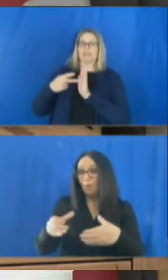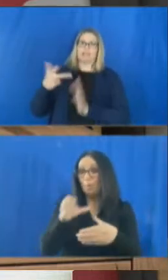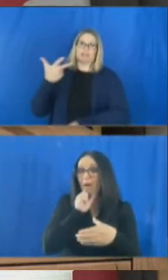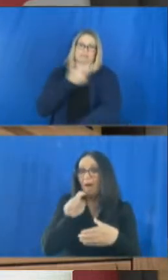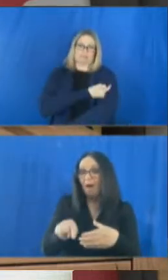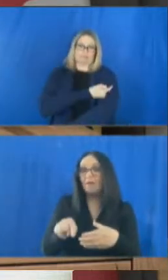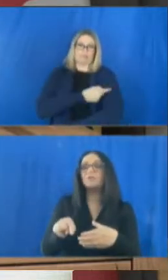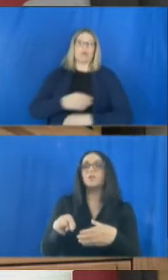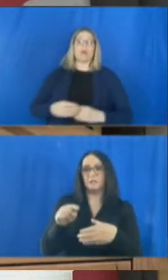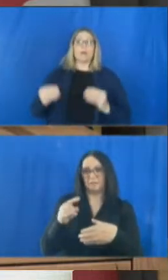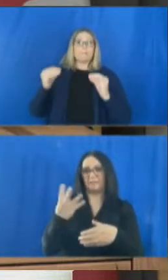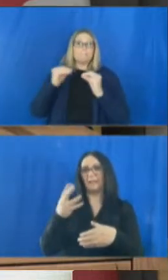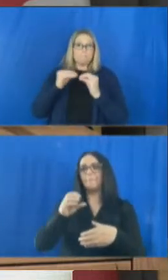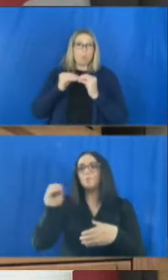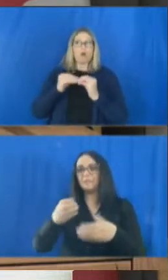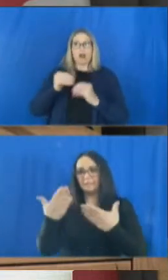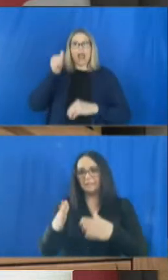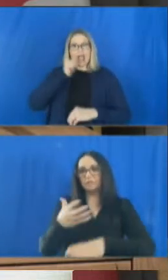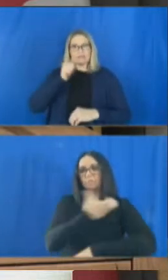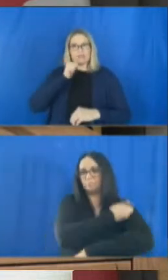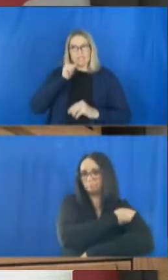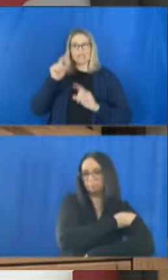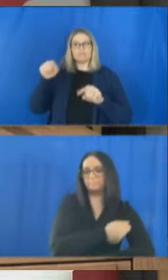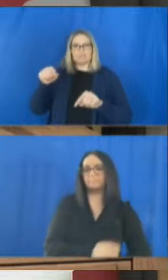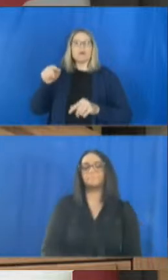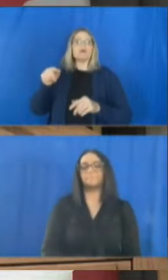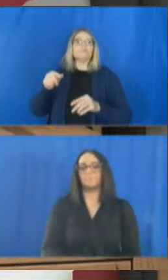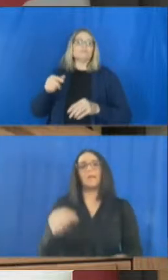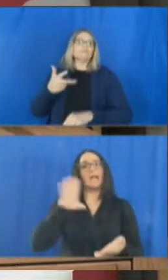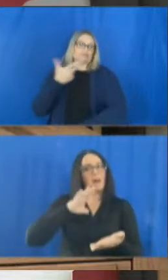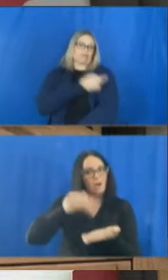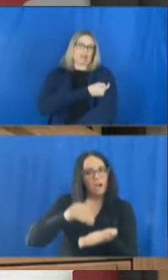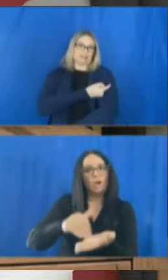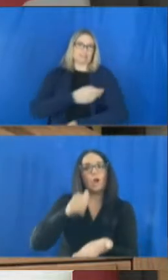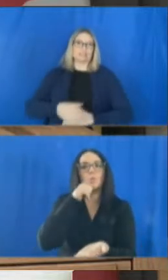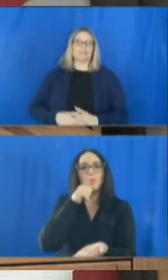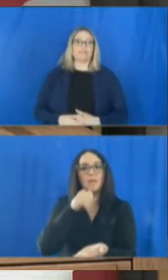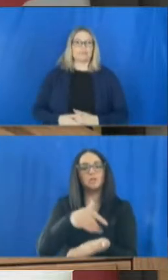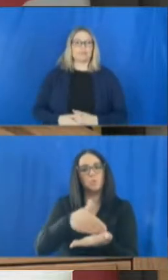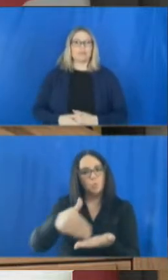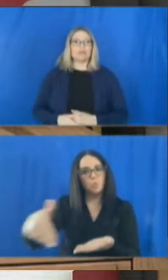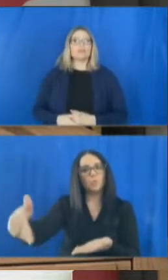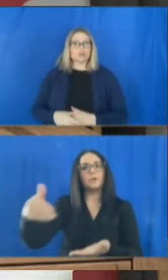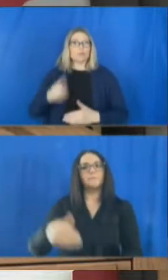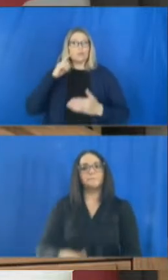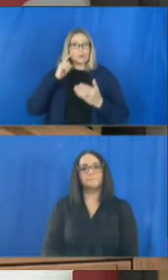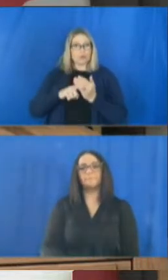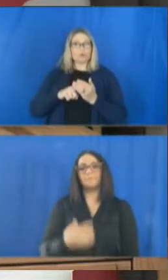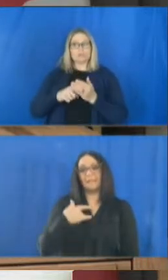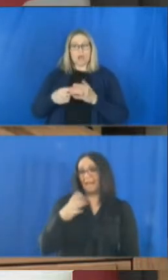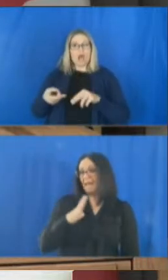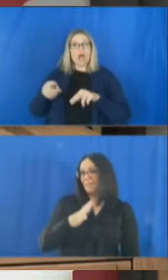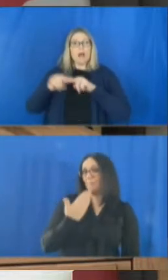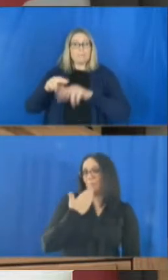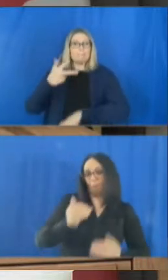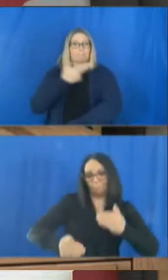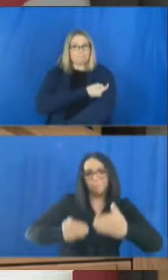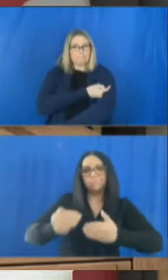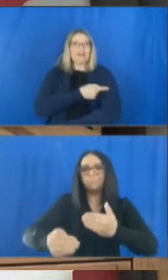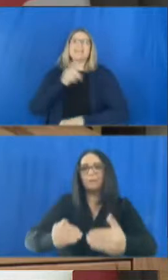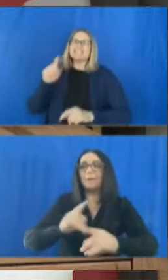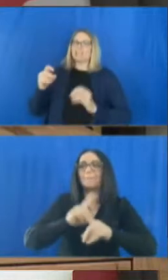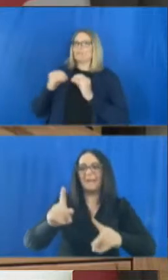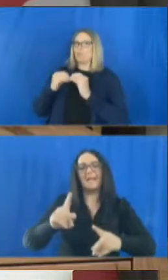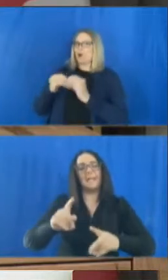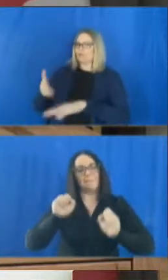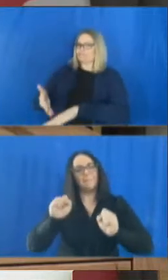vaccine capabilities have not yet been reached. We indeed can vaccinate more. We still are not fulfilling